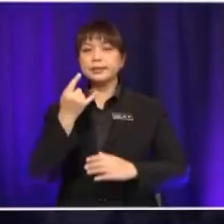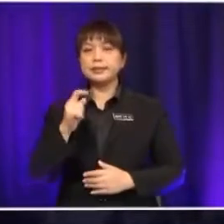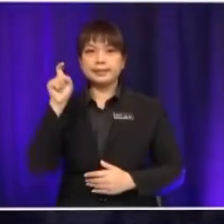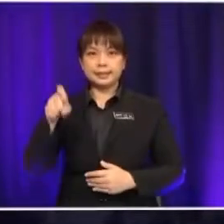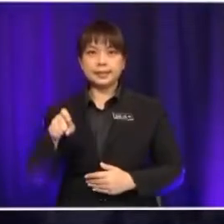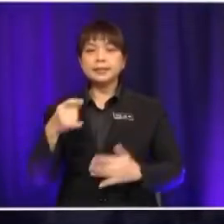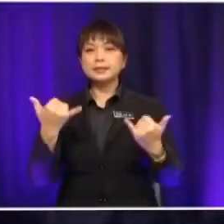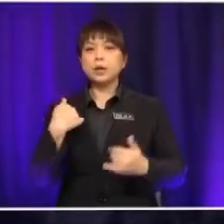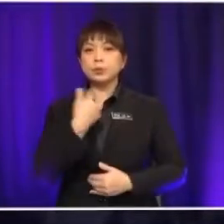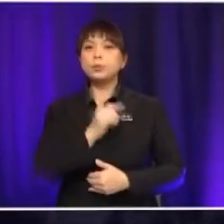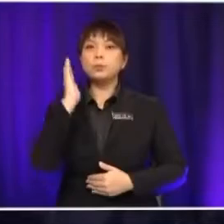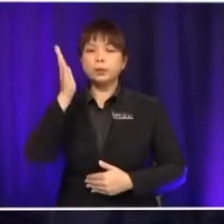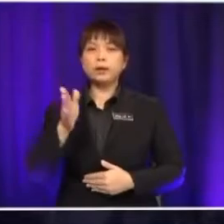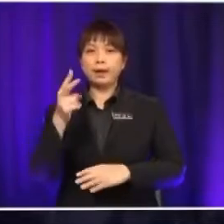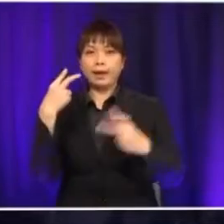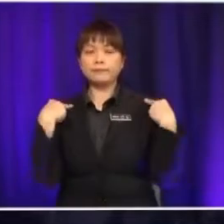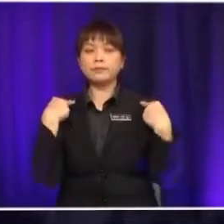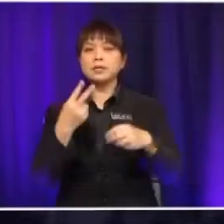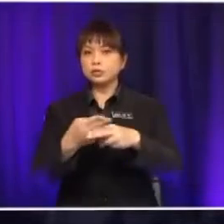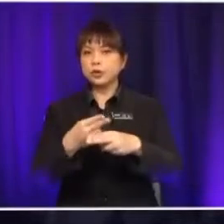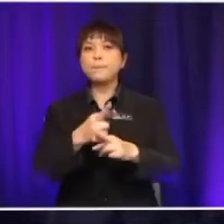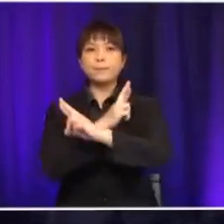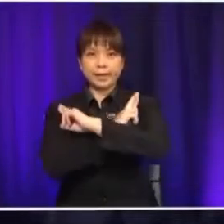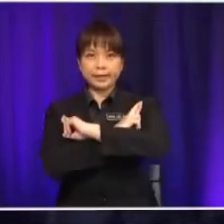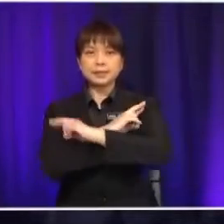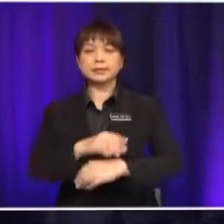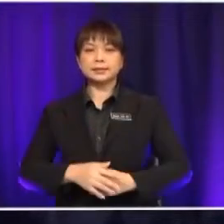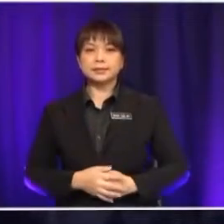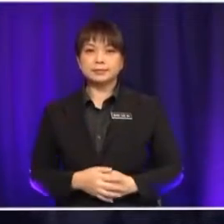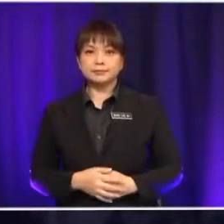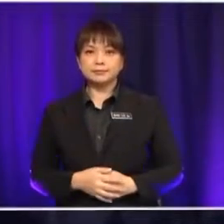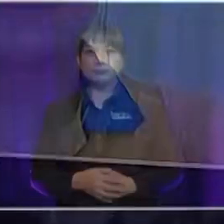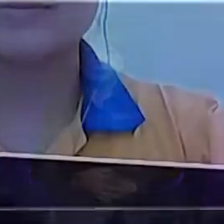take a short break. We'll be back to you after this on Didik TV KPM.